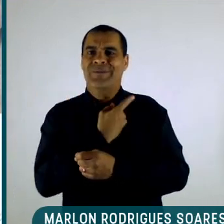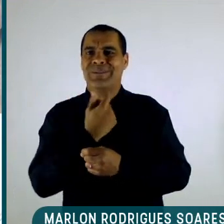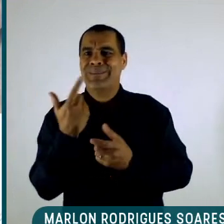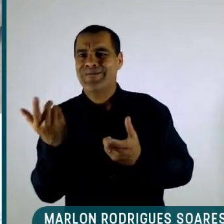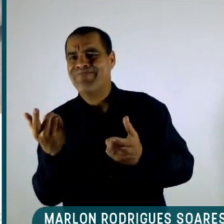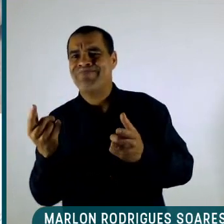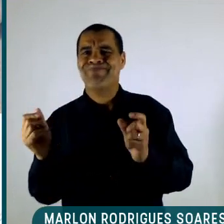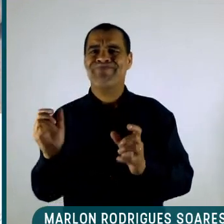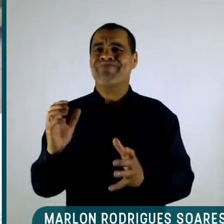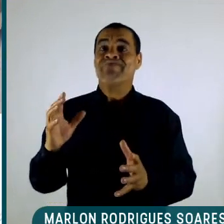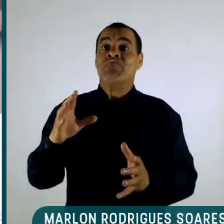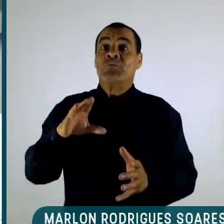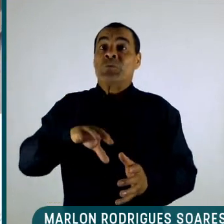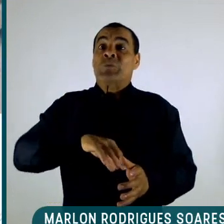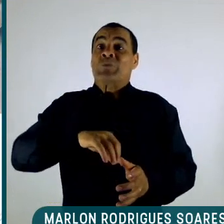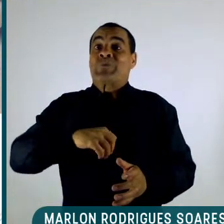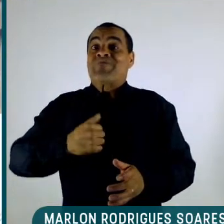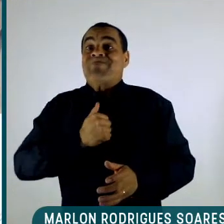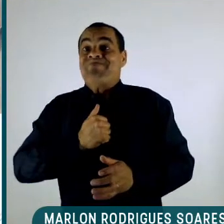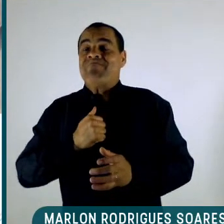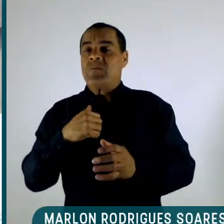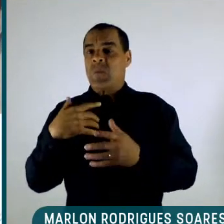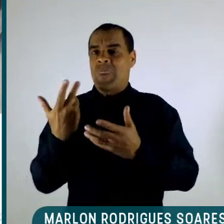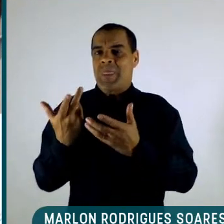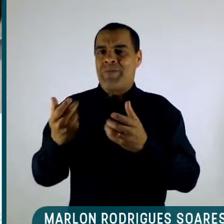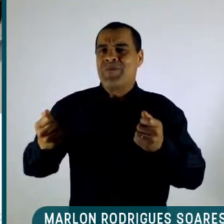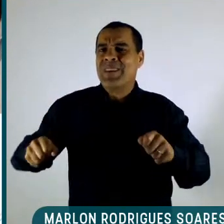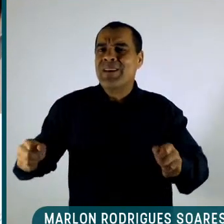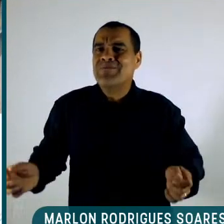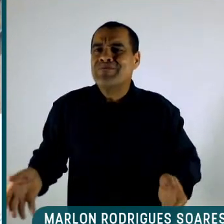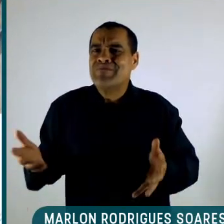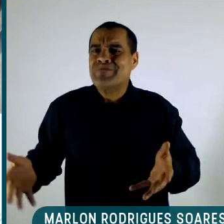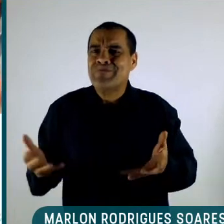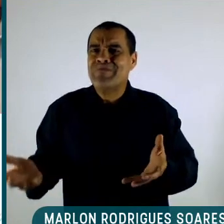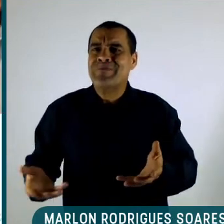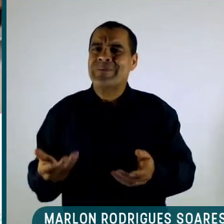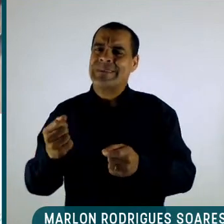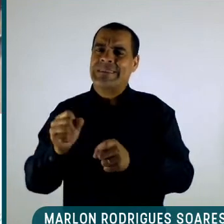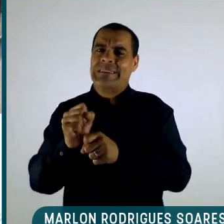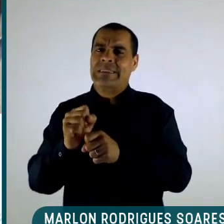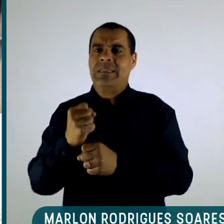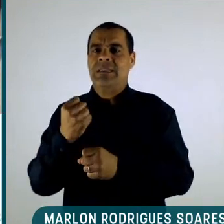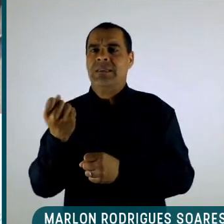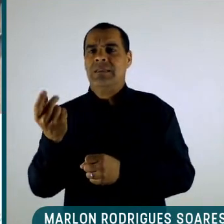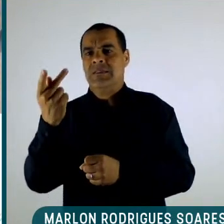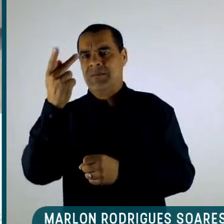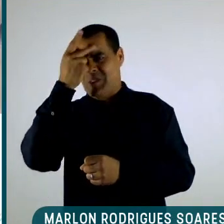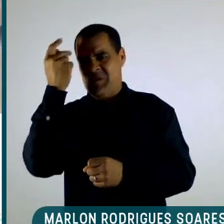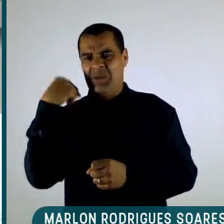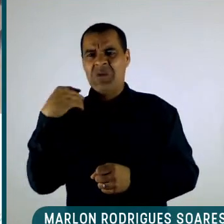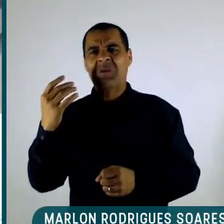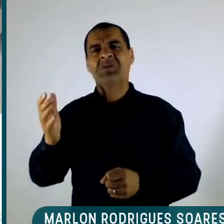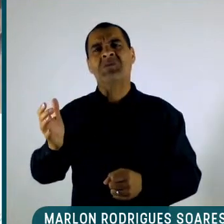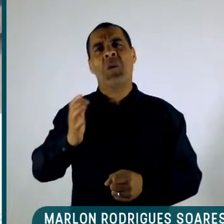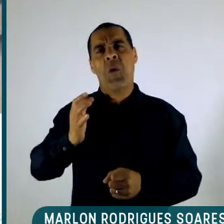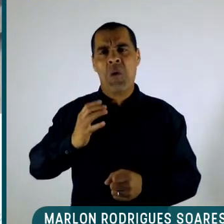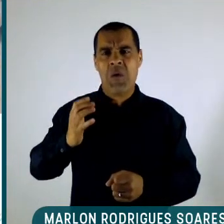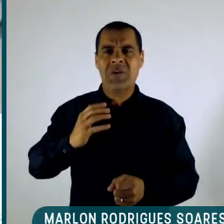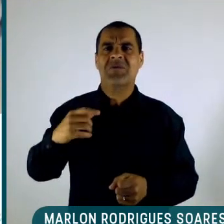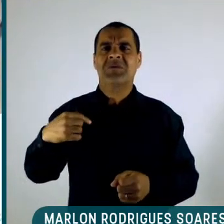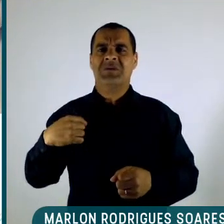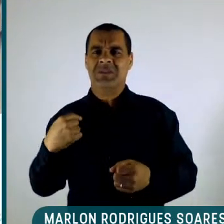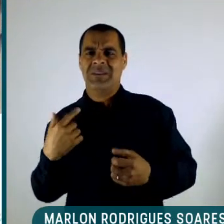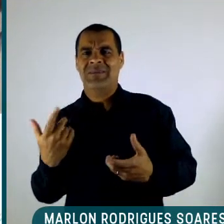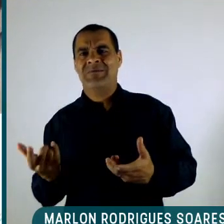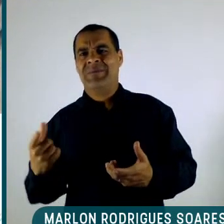may bring enthusiasm and give some direction to people, the generous people who are rich,